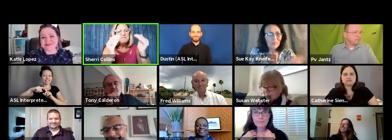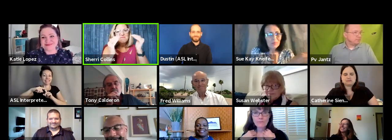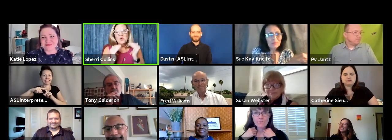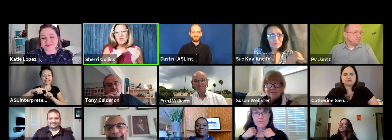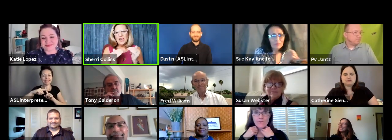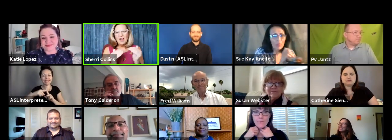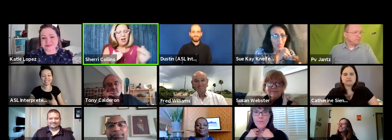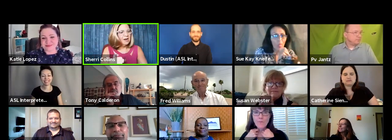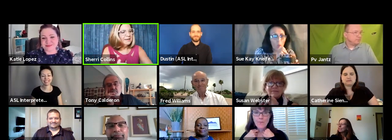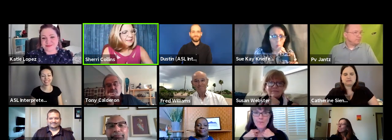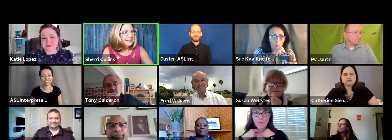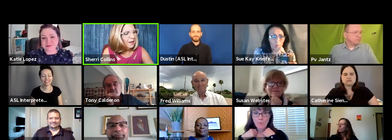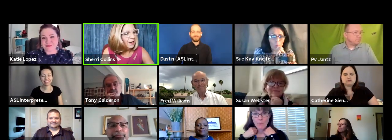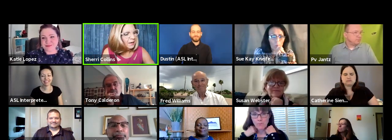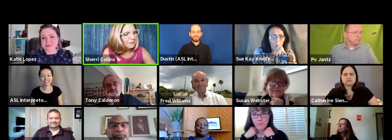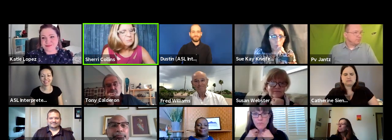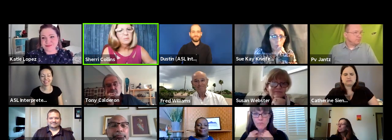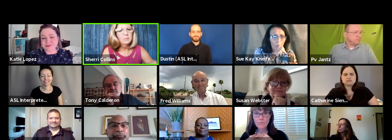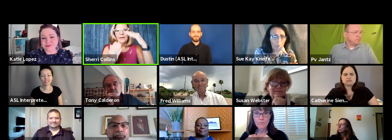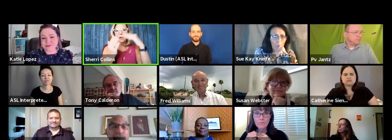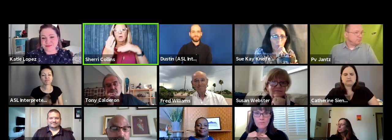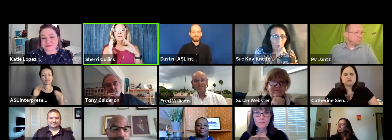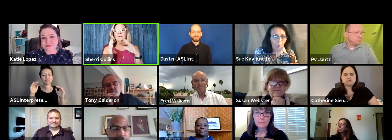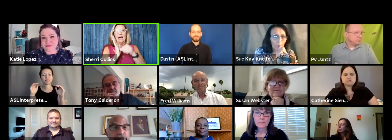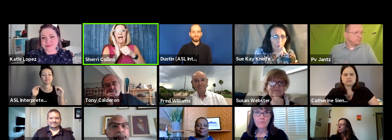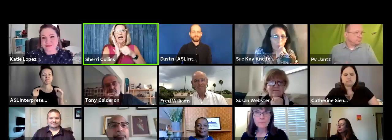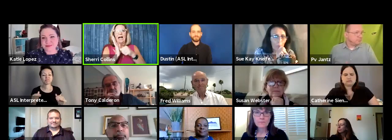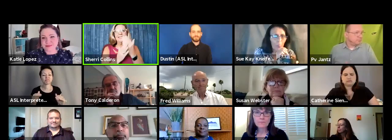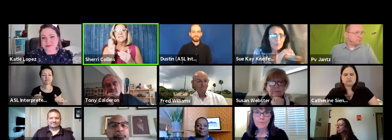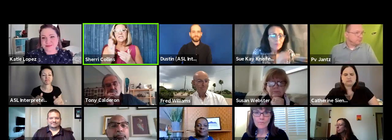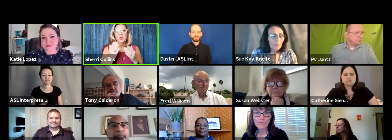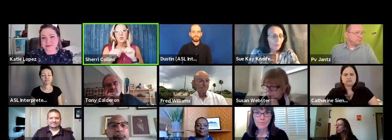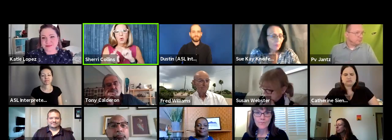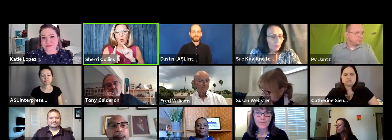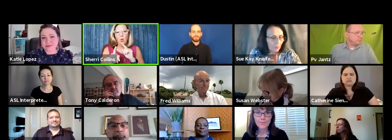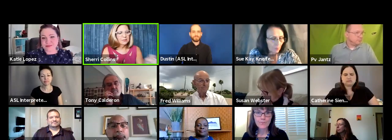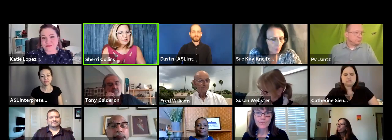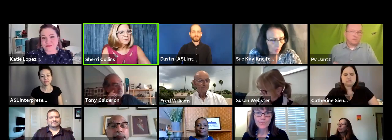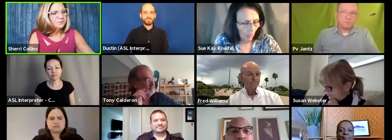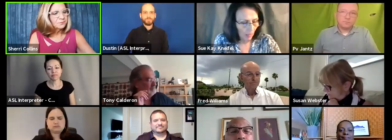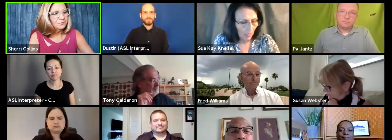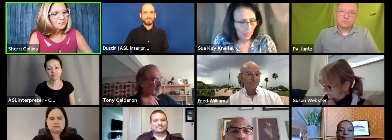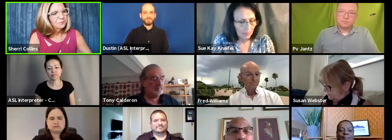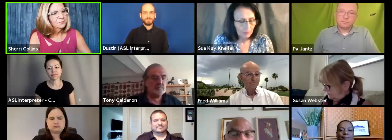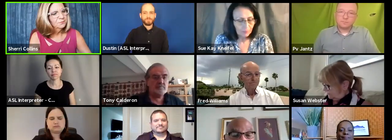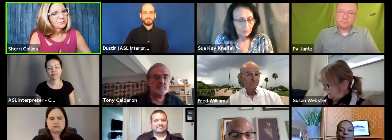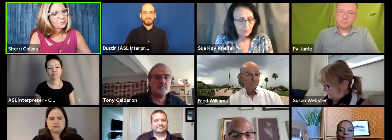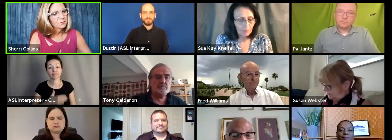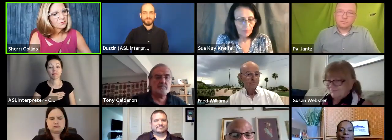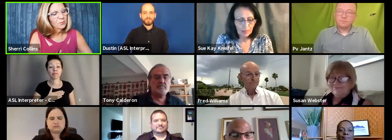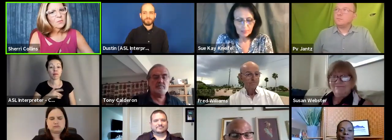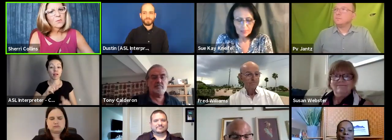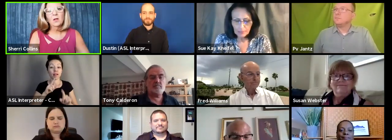Okay, moving on. Now I wanted to highlight some of the reports.